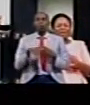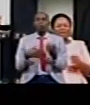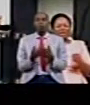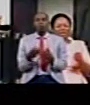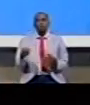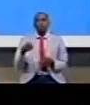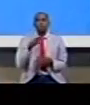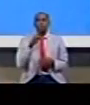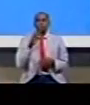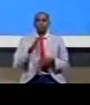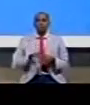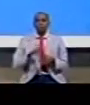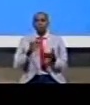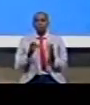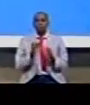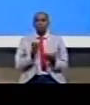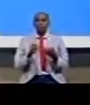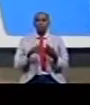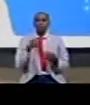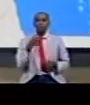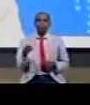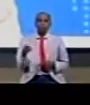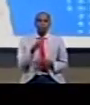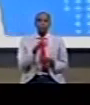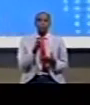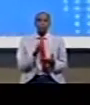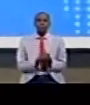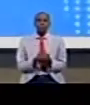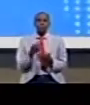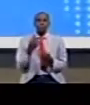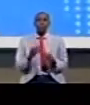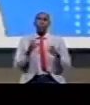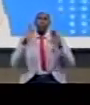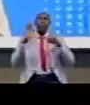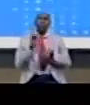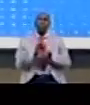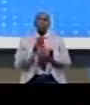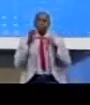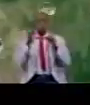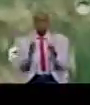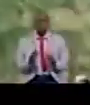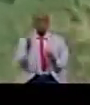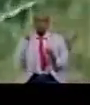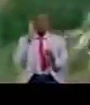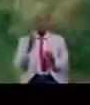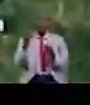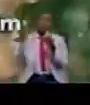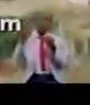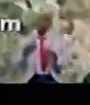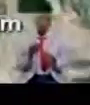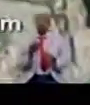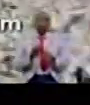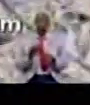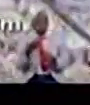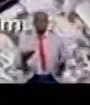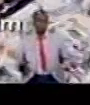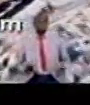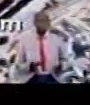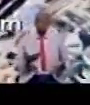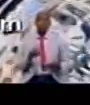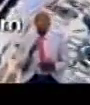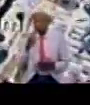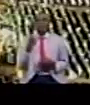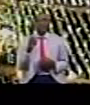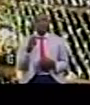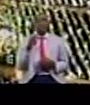worship and blessing Him. We say glory, honor, and adoration. Thanks be unto your name, O Lord, in Jesus' name. Father, we are going to pray for the